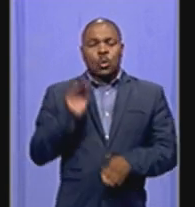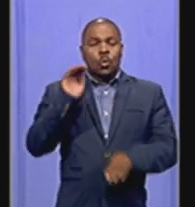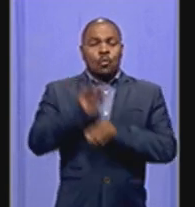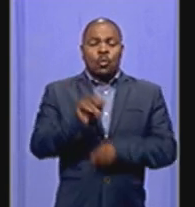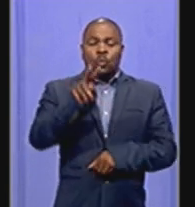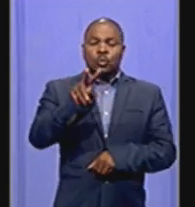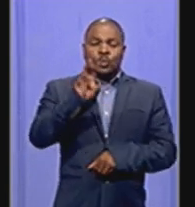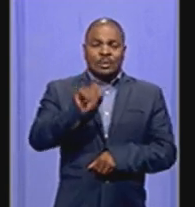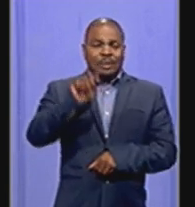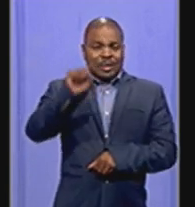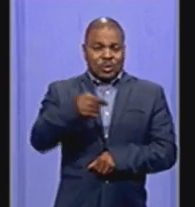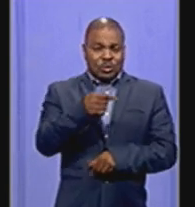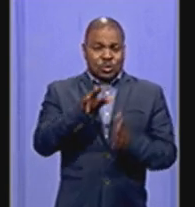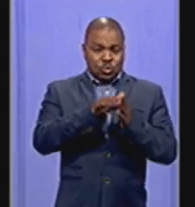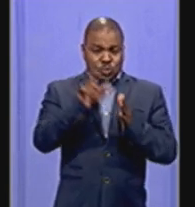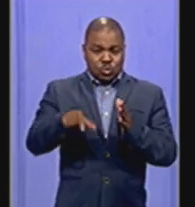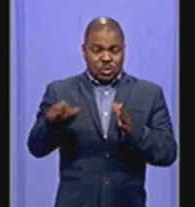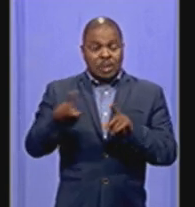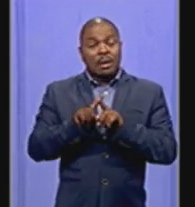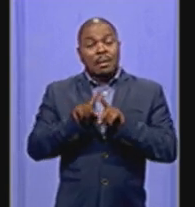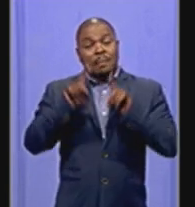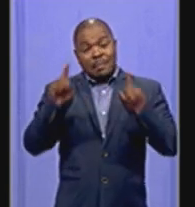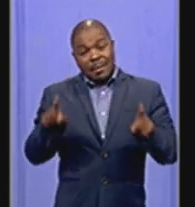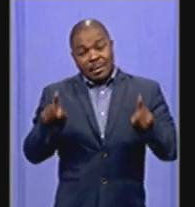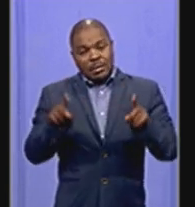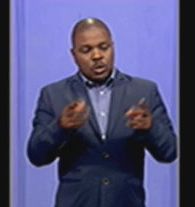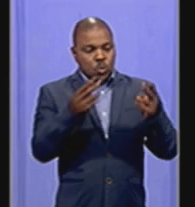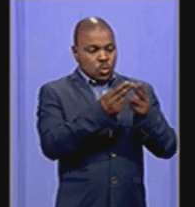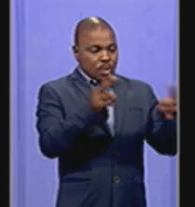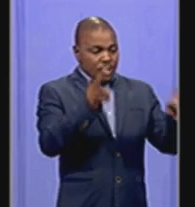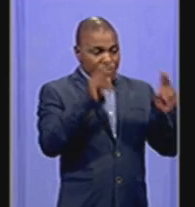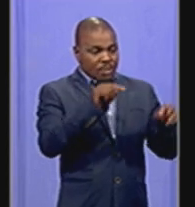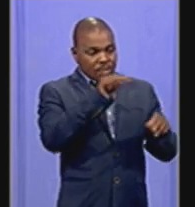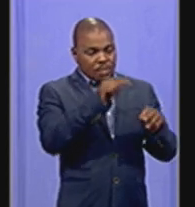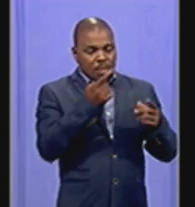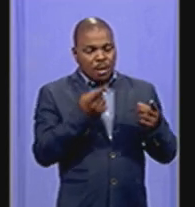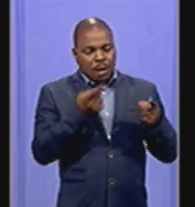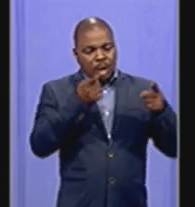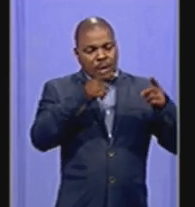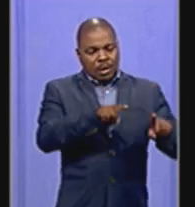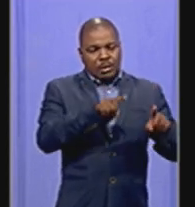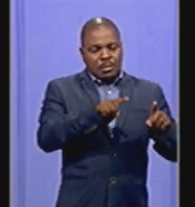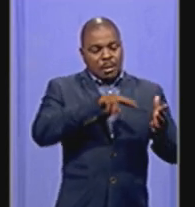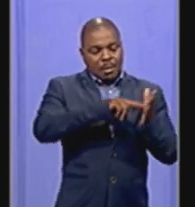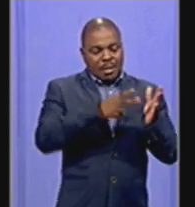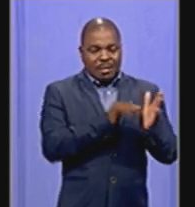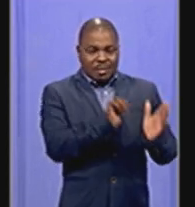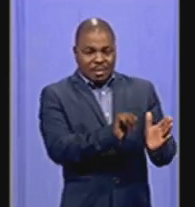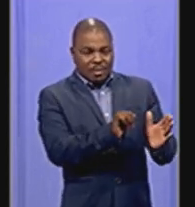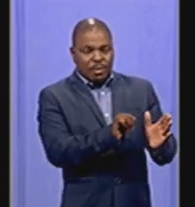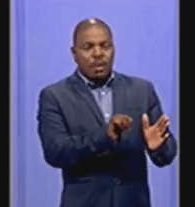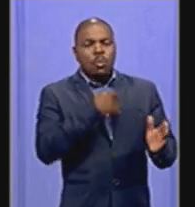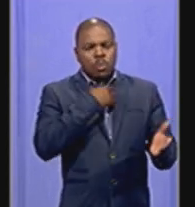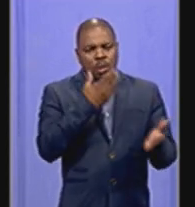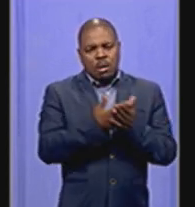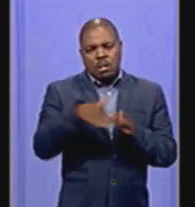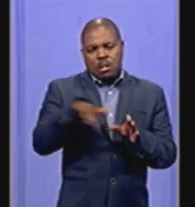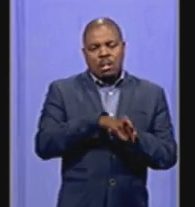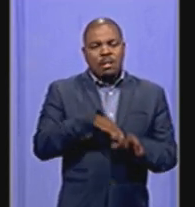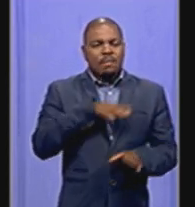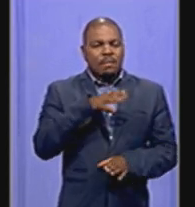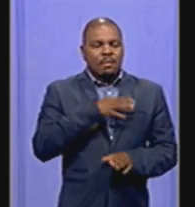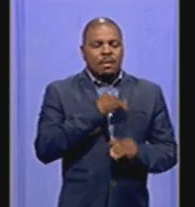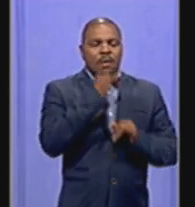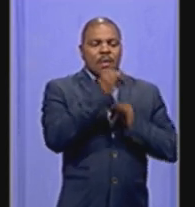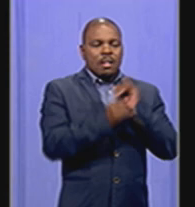students. However, in terms of the university's agreed enrollment plan, we can accommodate